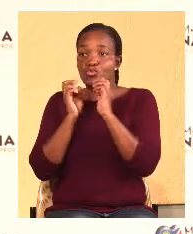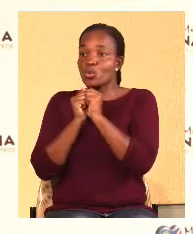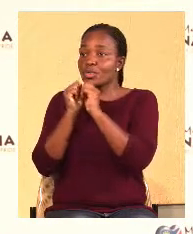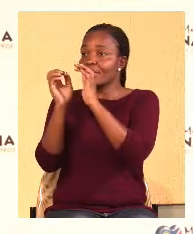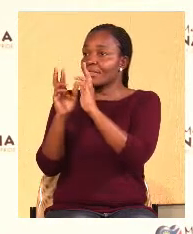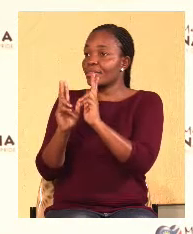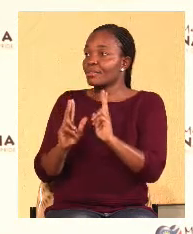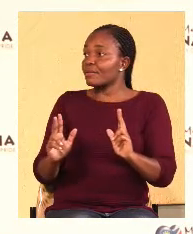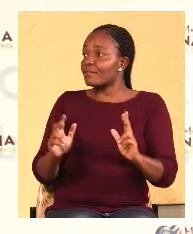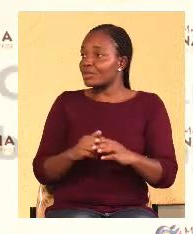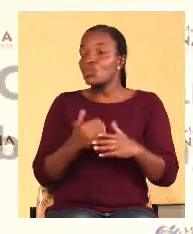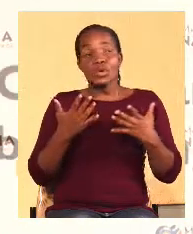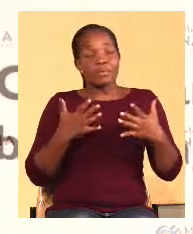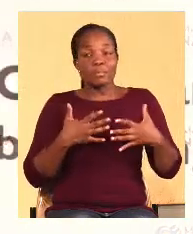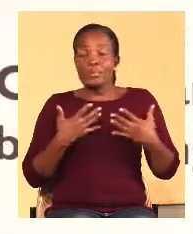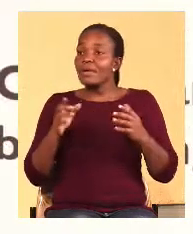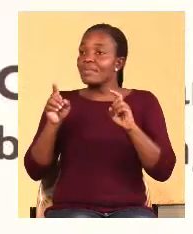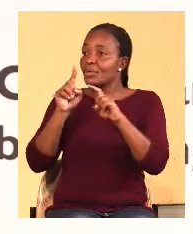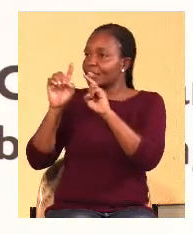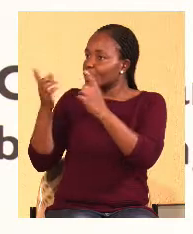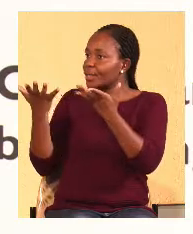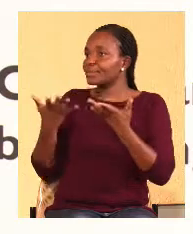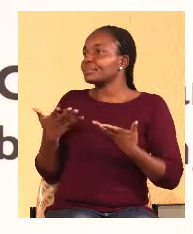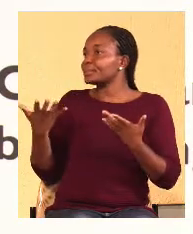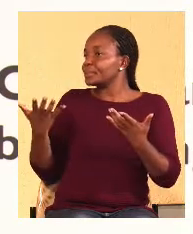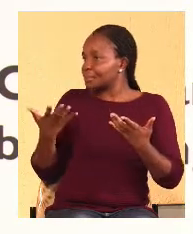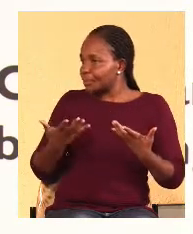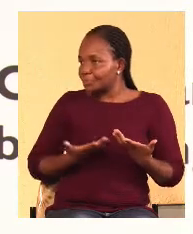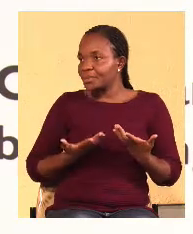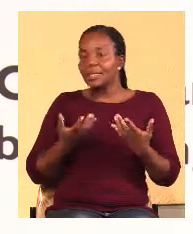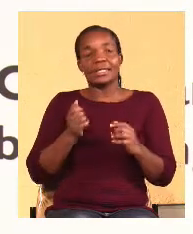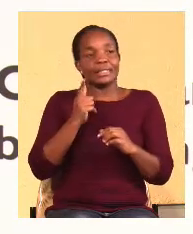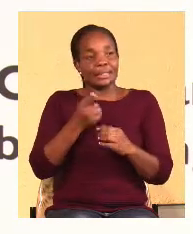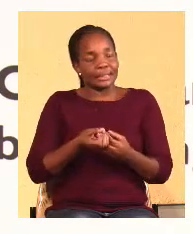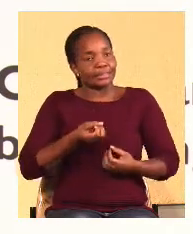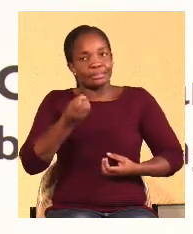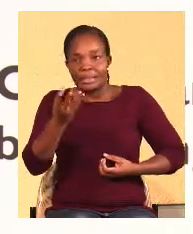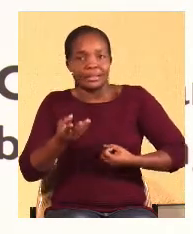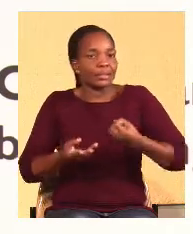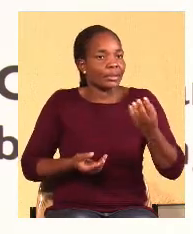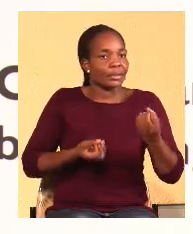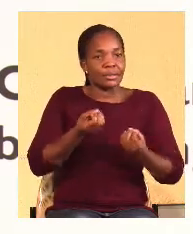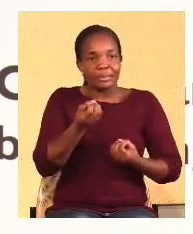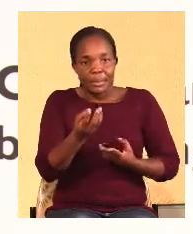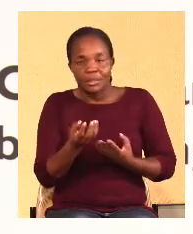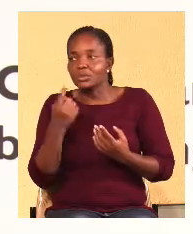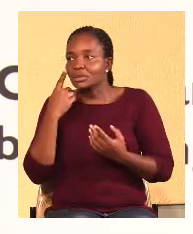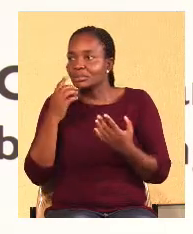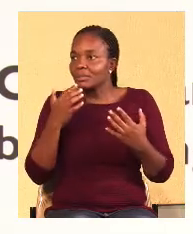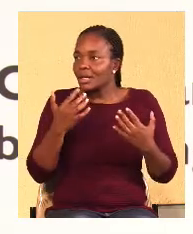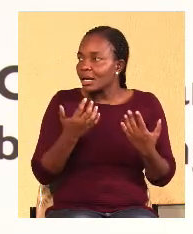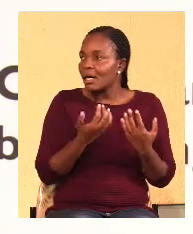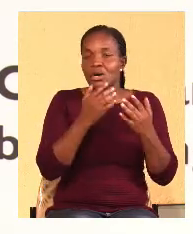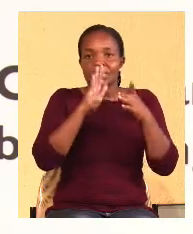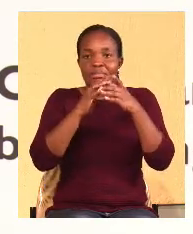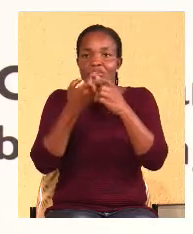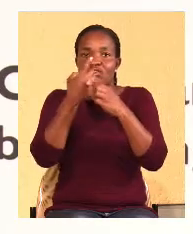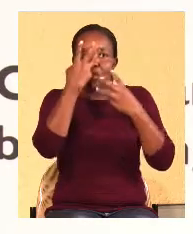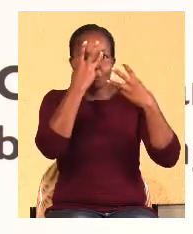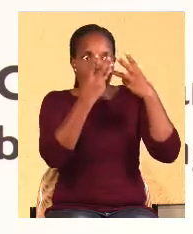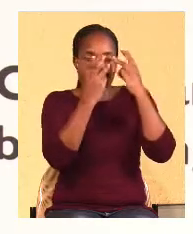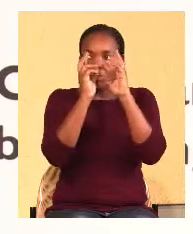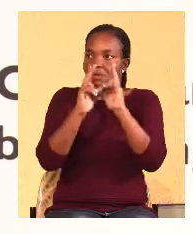to take the questions and respond to any specific concerns that members of the public may have. So